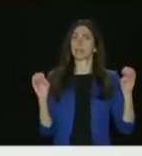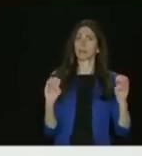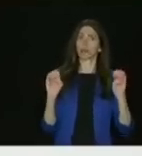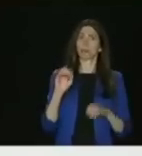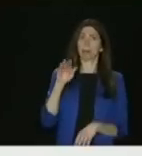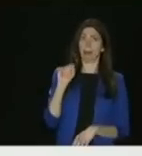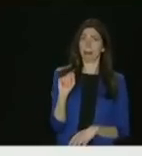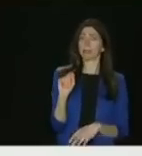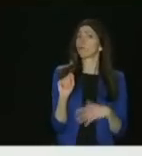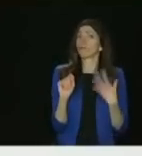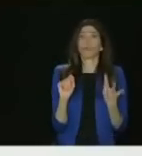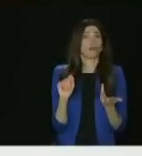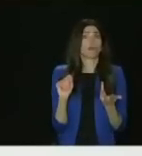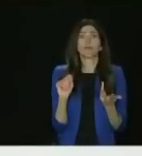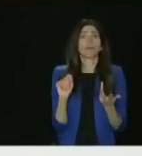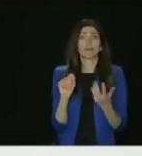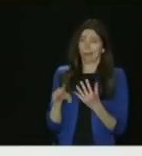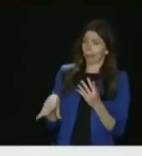tools